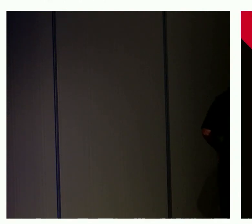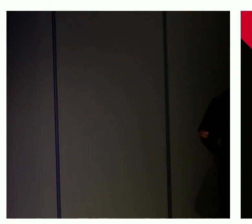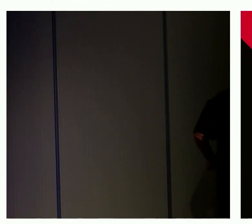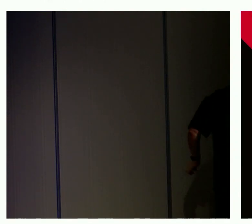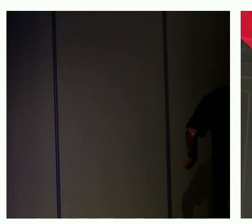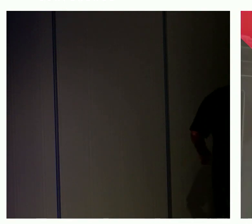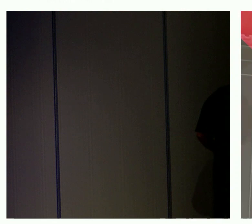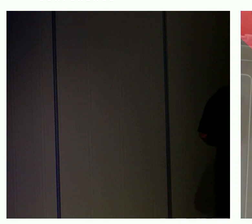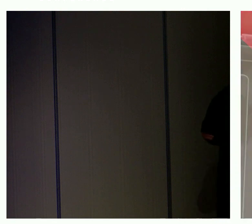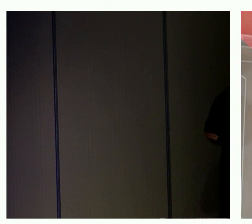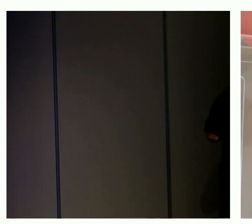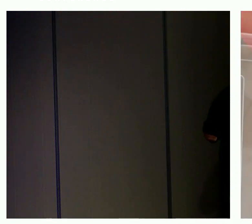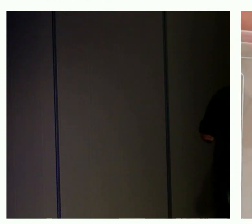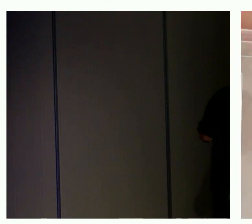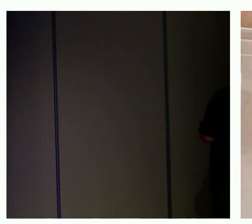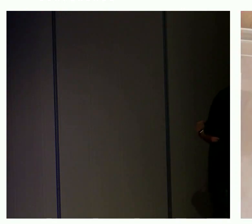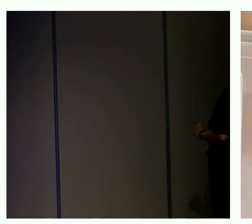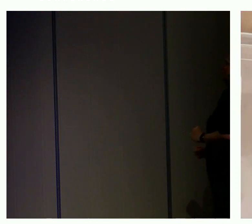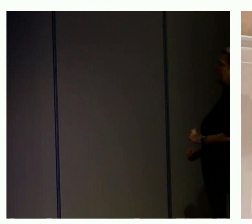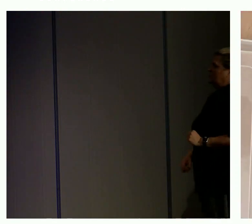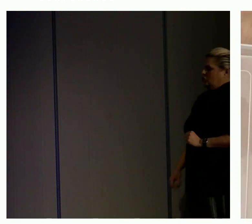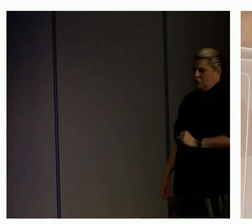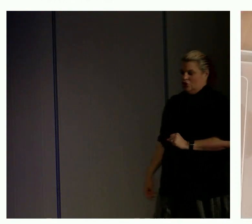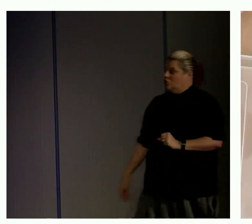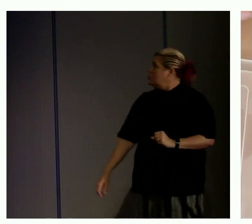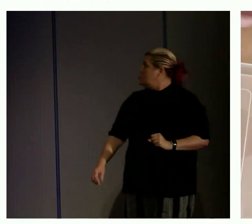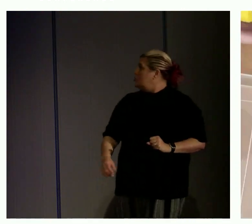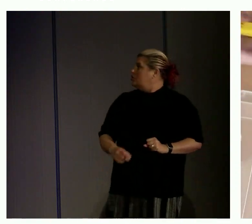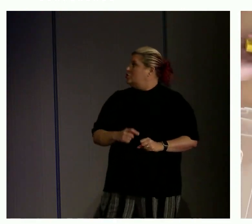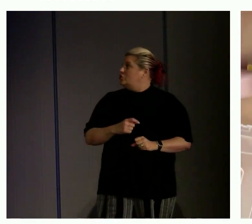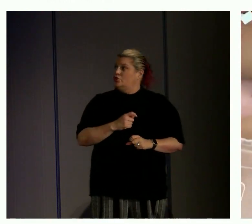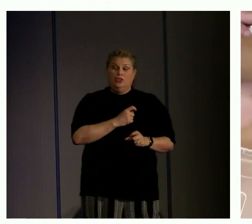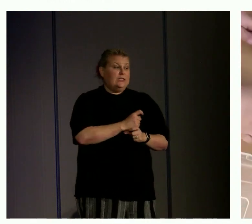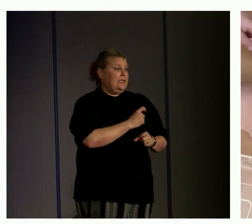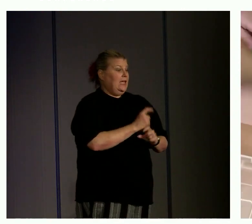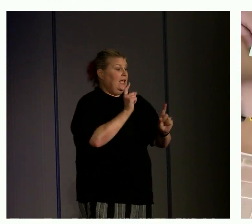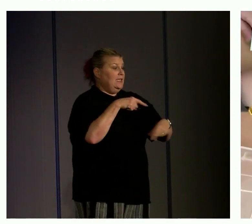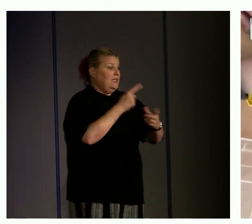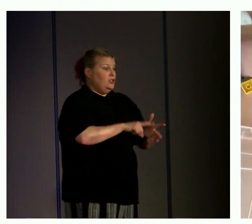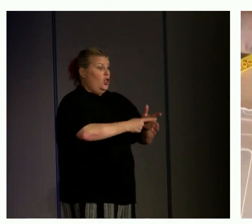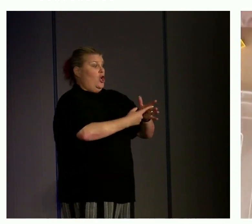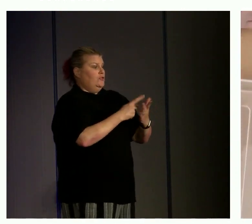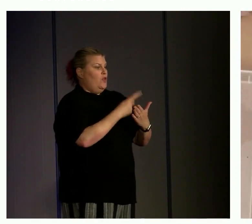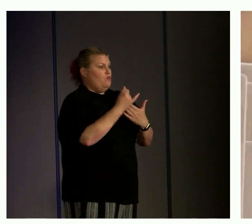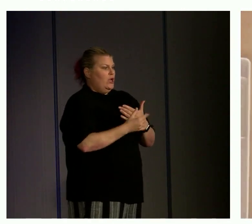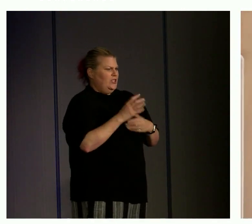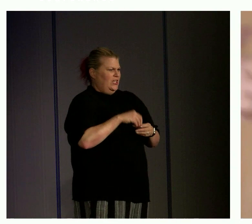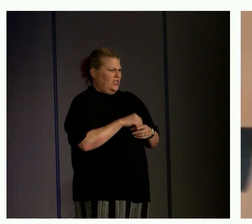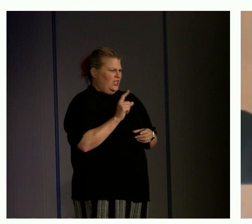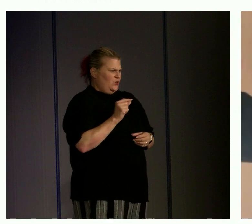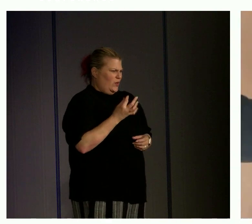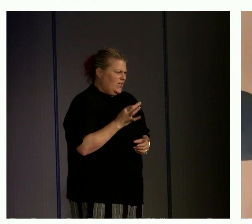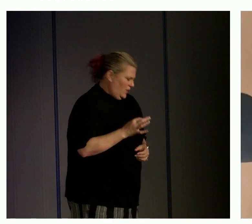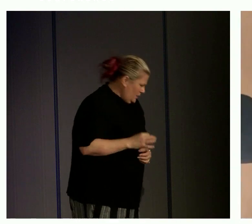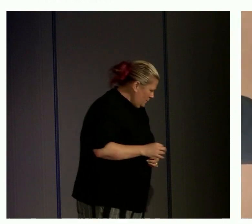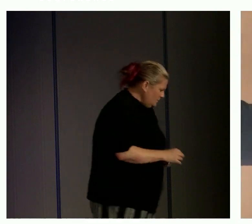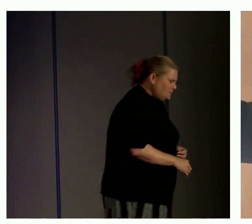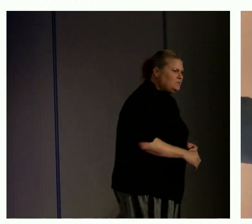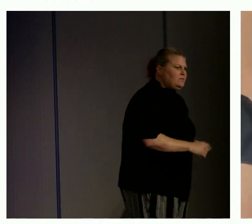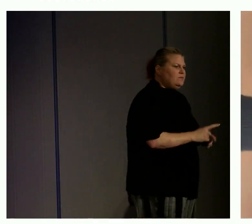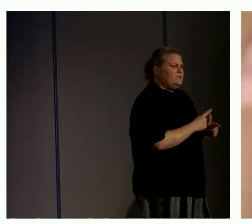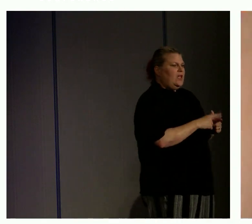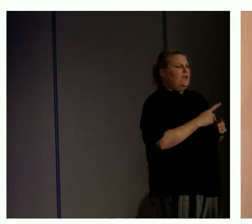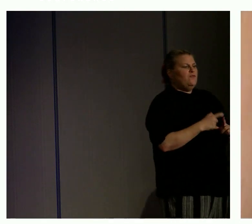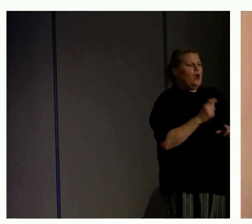Since the launch of the project in Paris in 2019, 45,000 children from 20 different